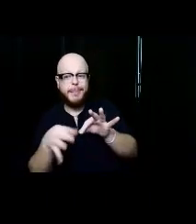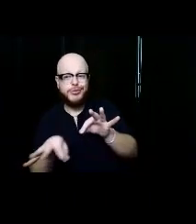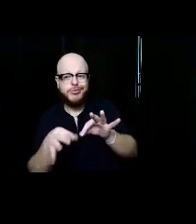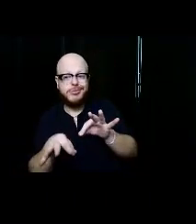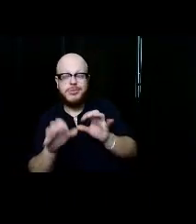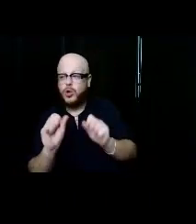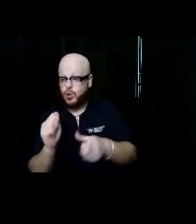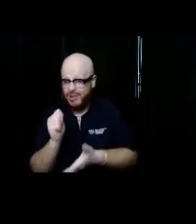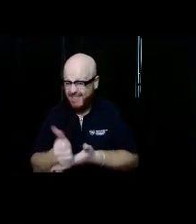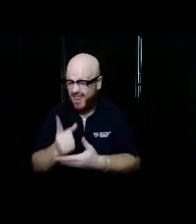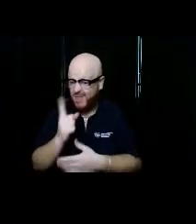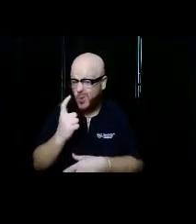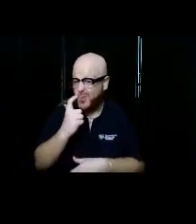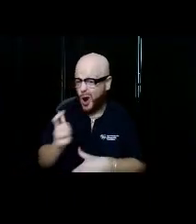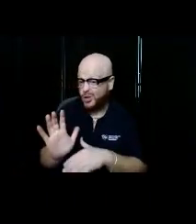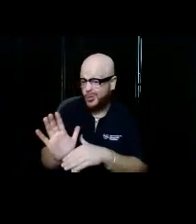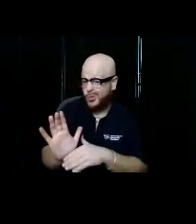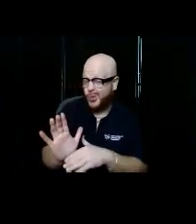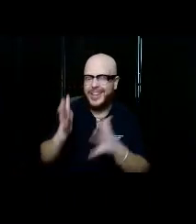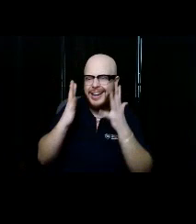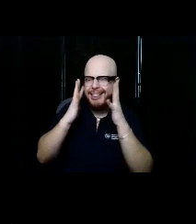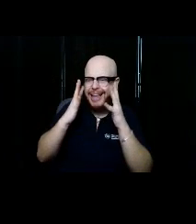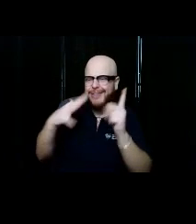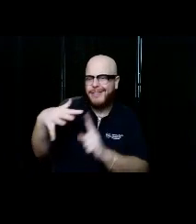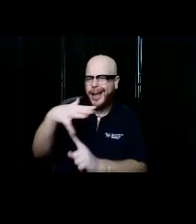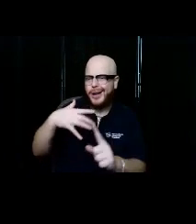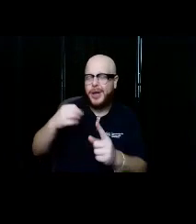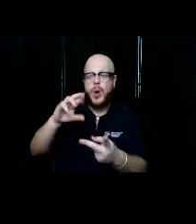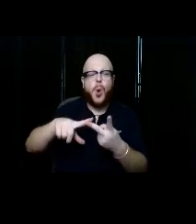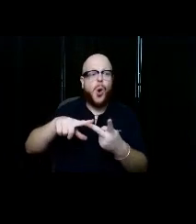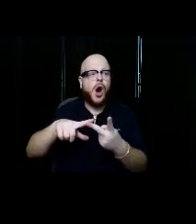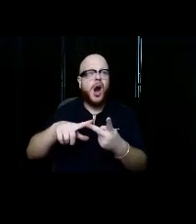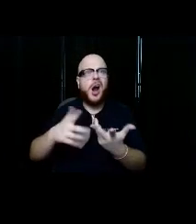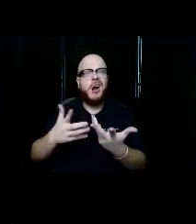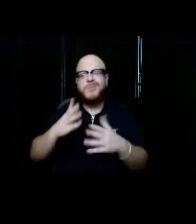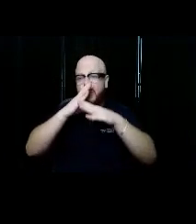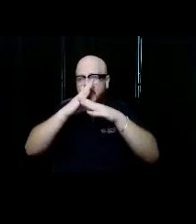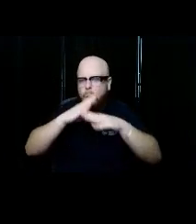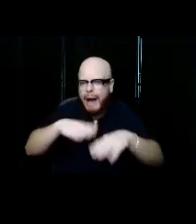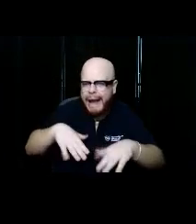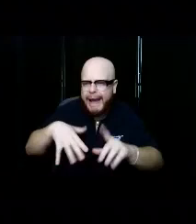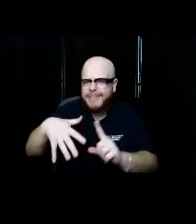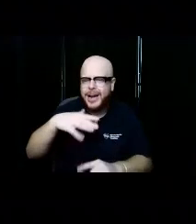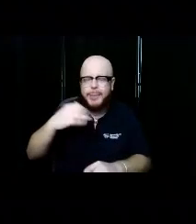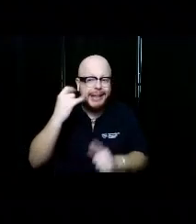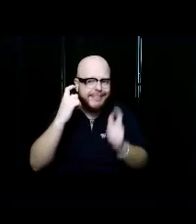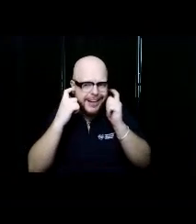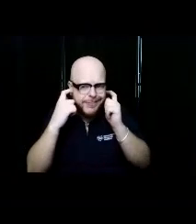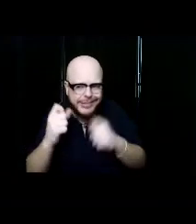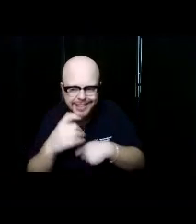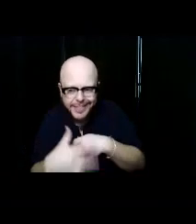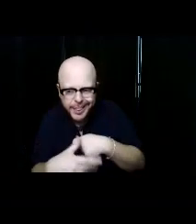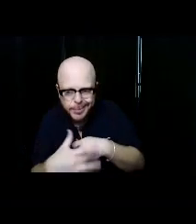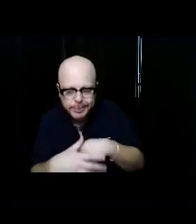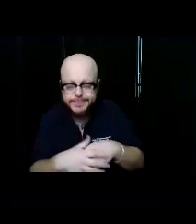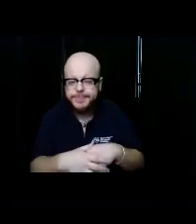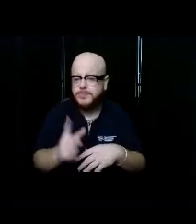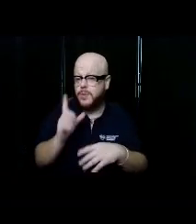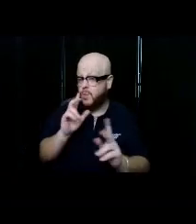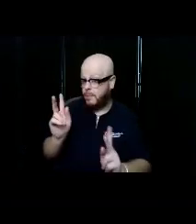noisy setting or in a quiet environment when headphones are not available, or for an individual who is deaf or hard of hearing,